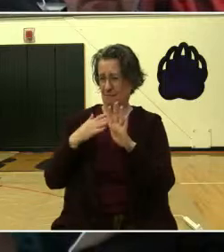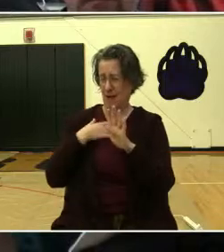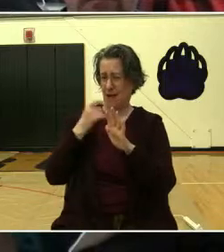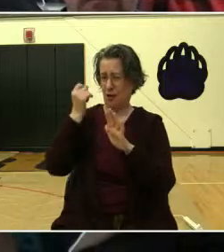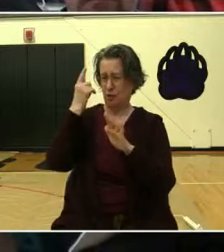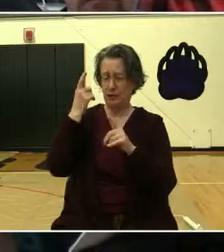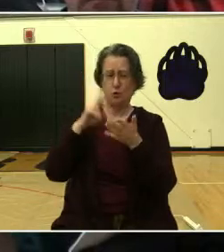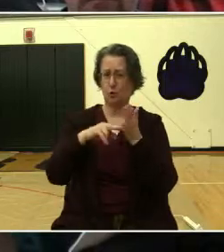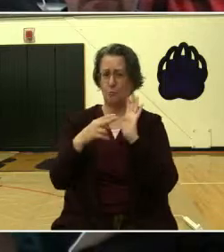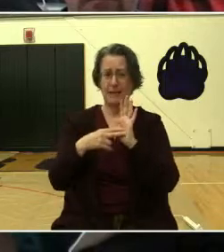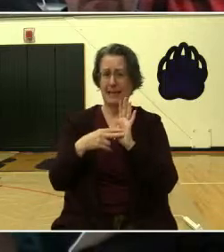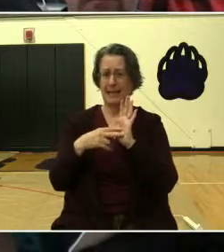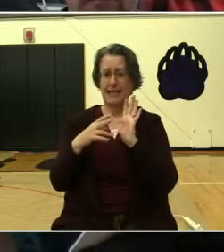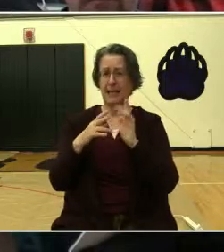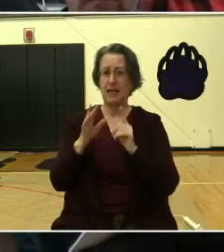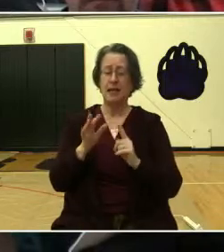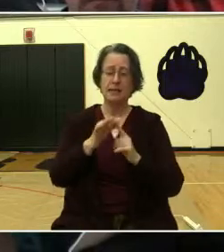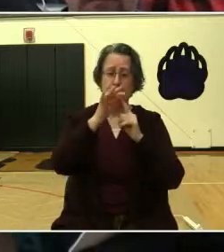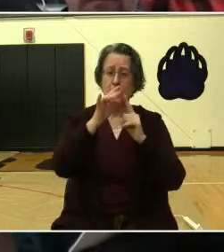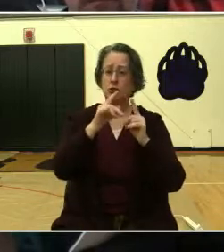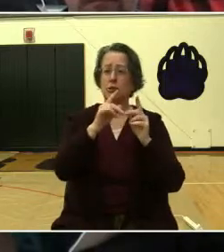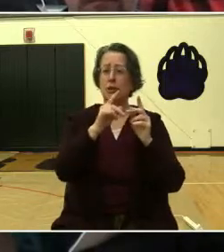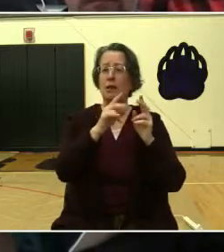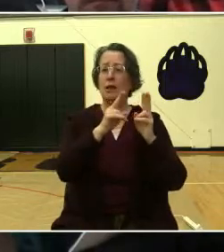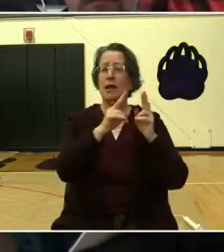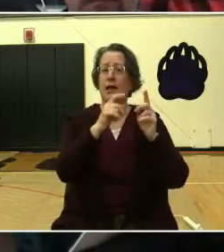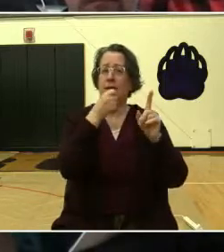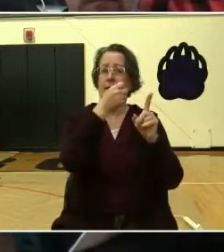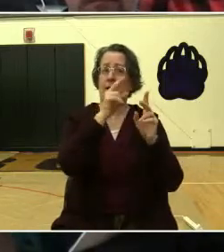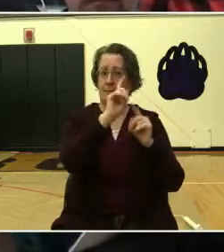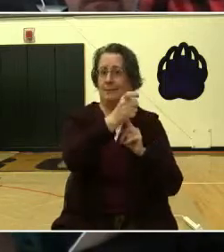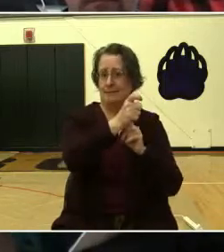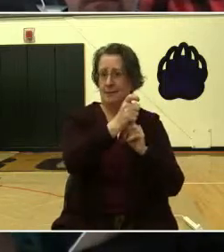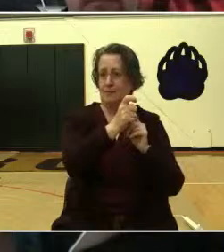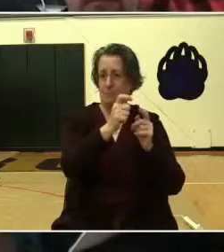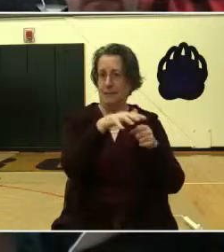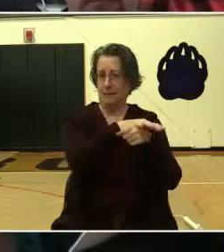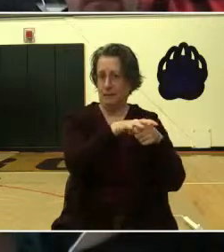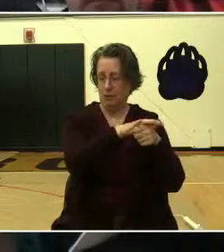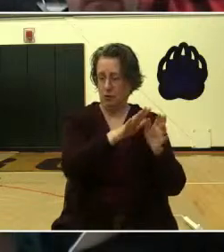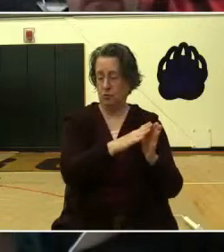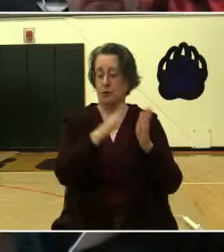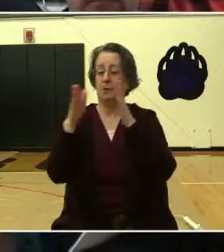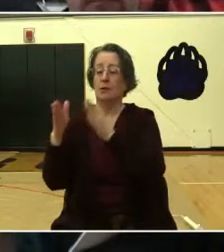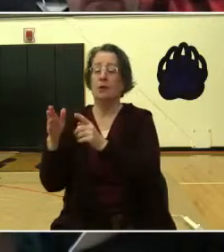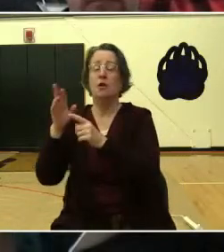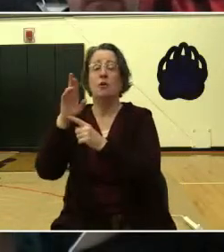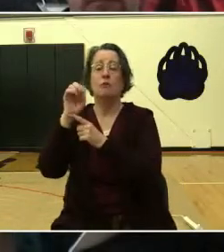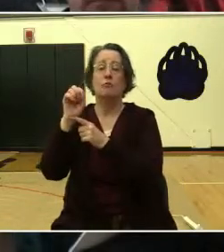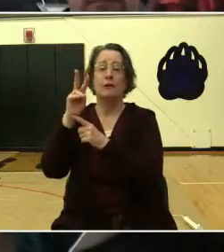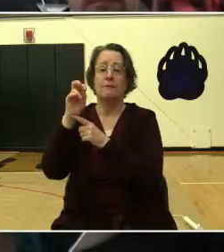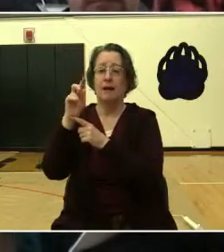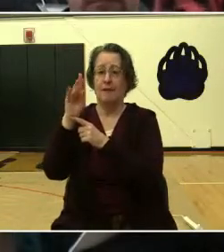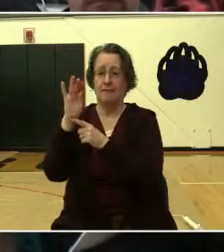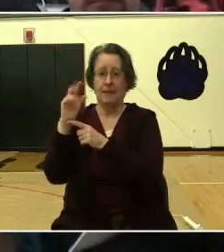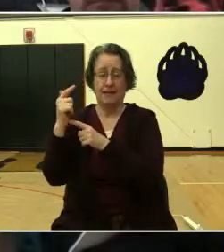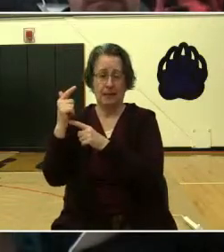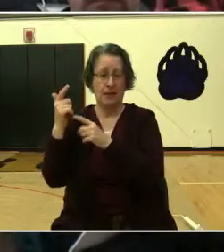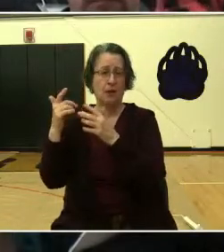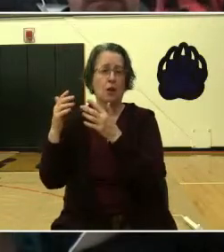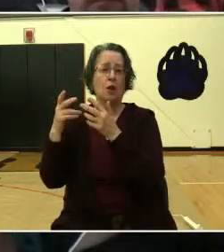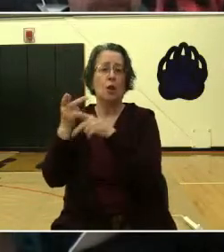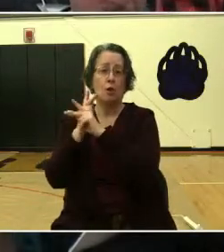Fund or from the special assessment District affects any of the rest of us it's all funds that are we have to